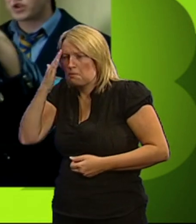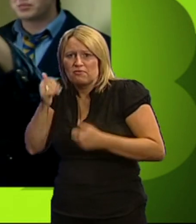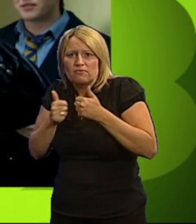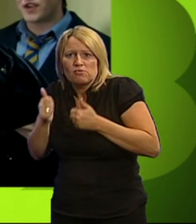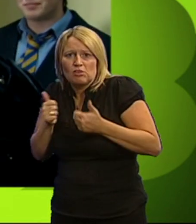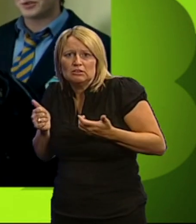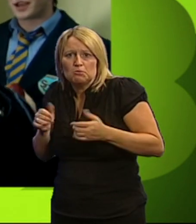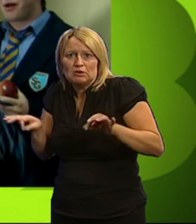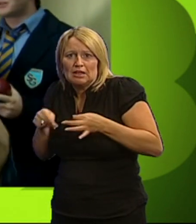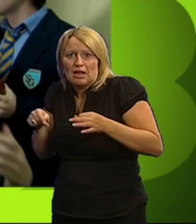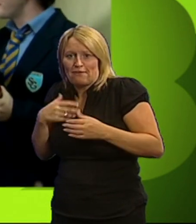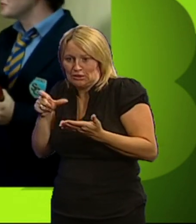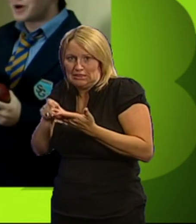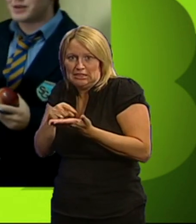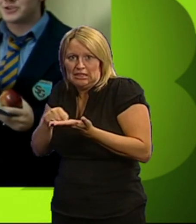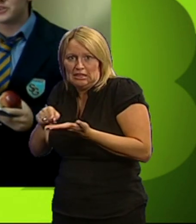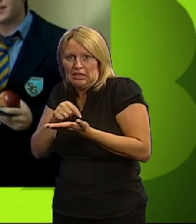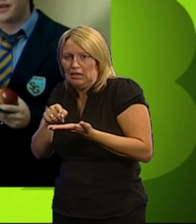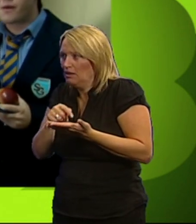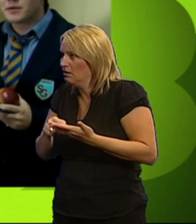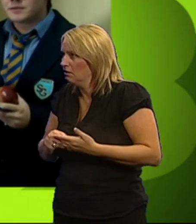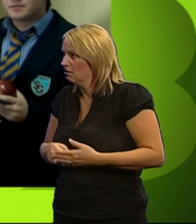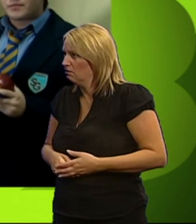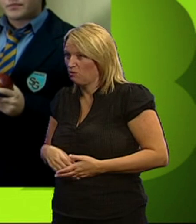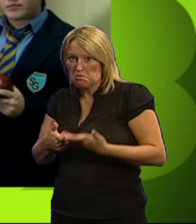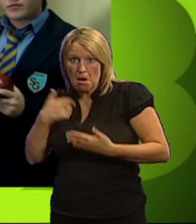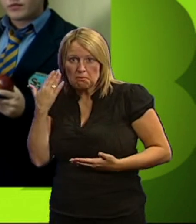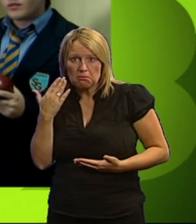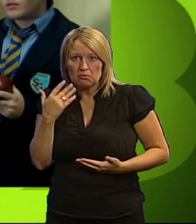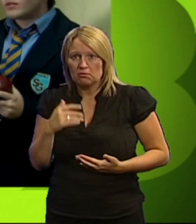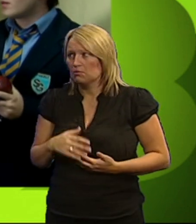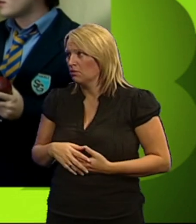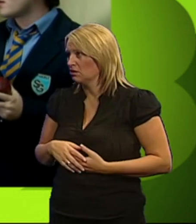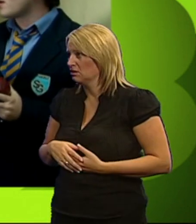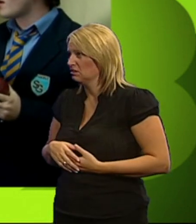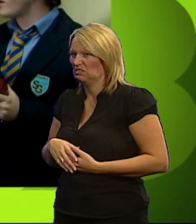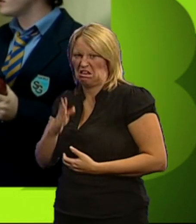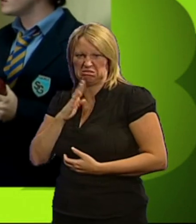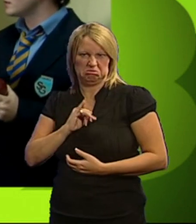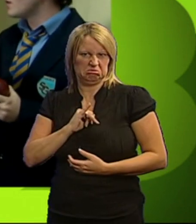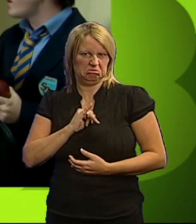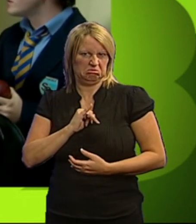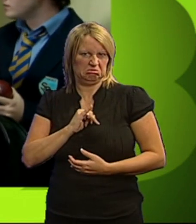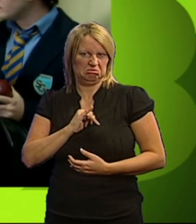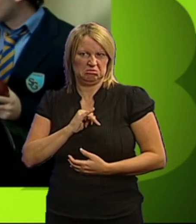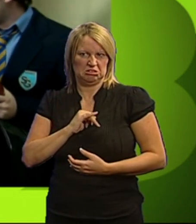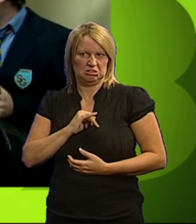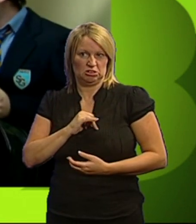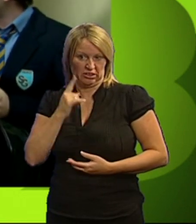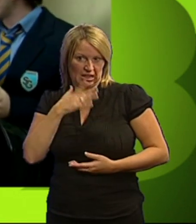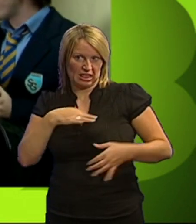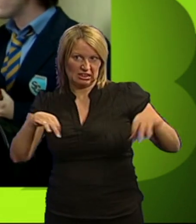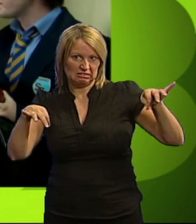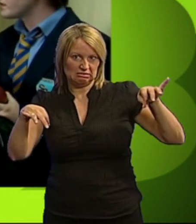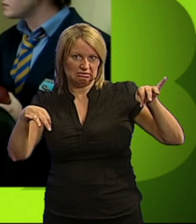just wondering. What's your mum's favourite music? I'm doing a compilation CD. What, for my mum? Sad, isn't it? Do